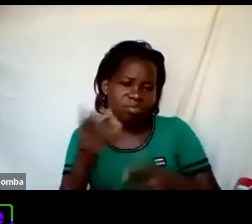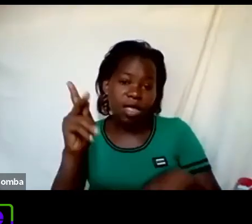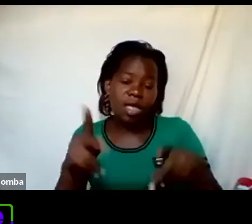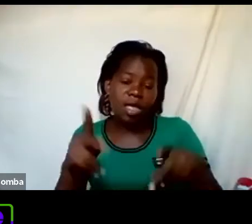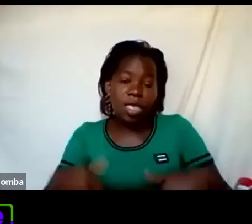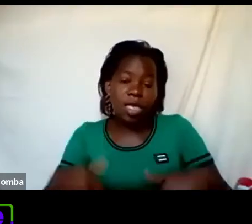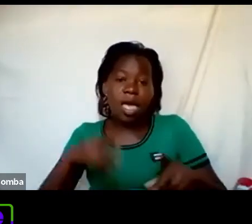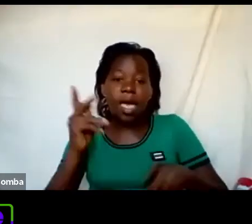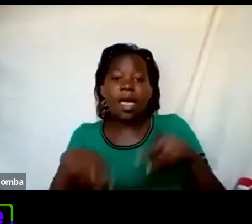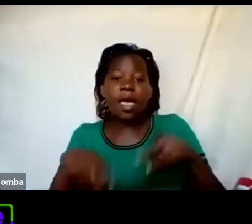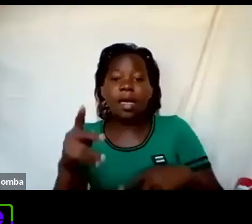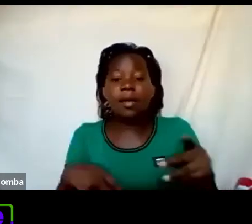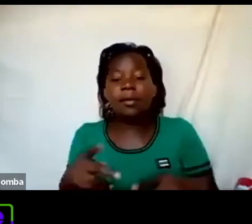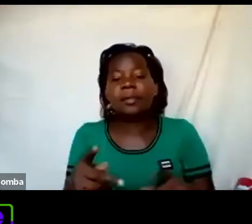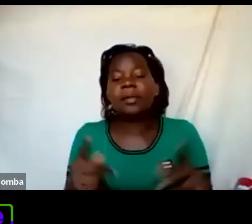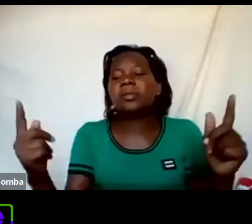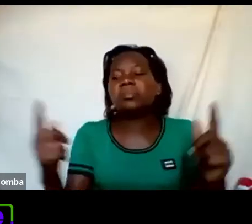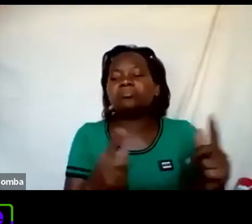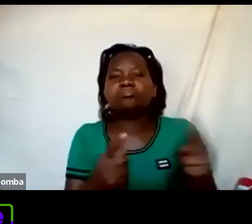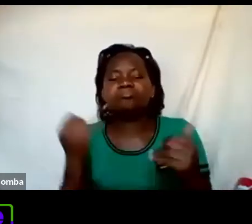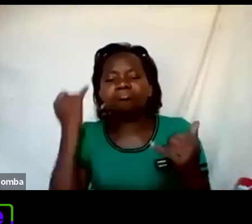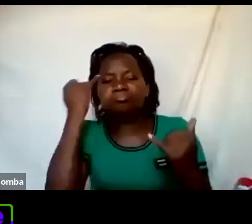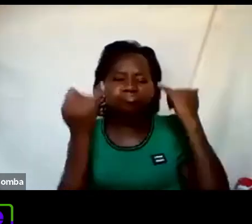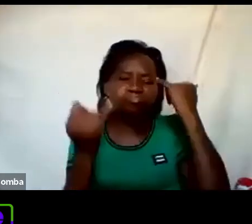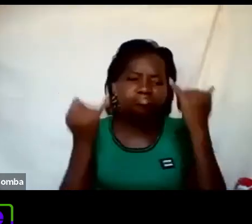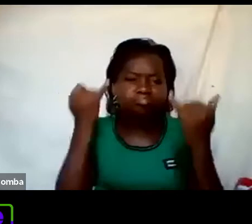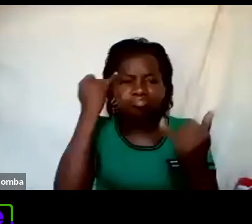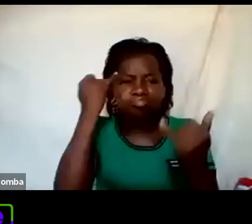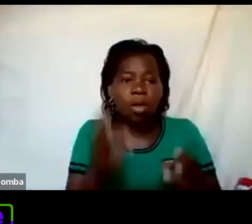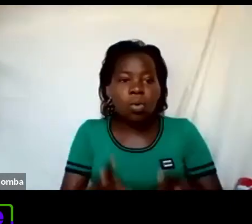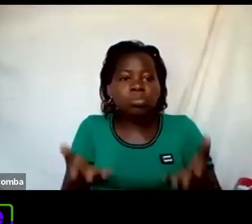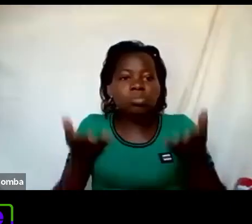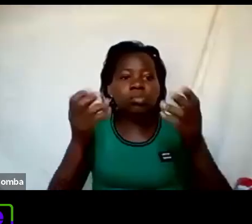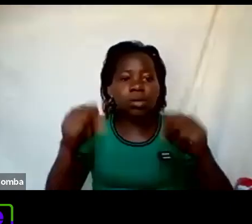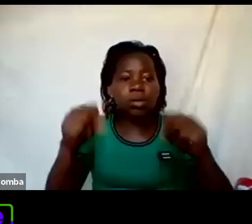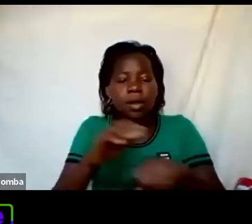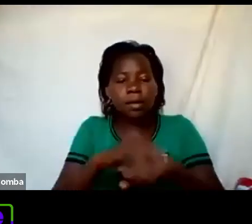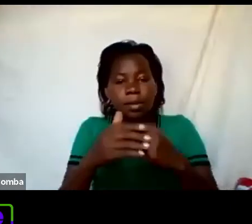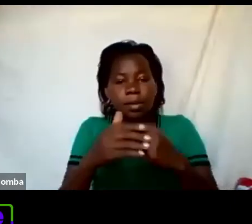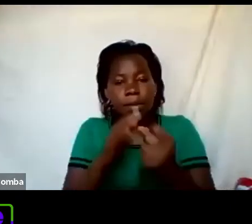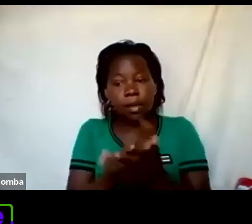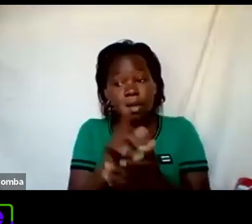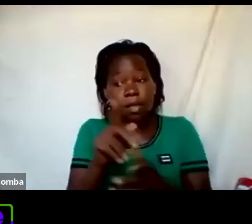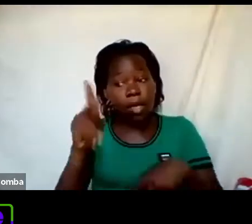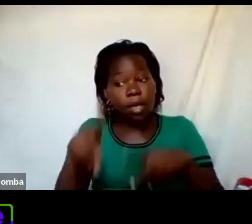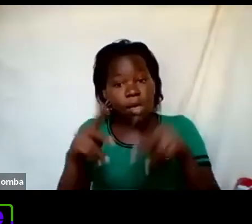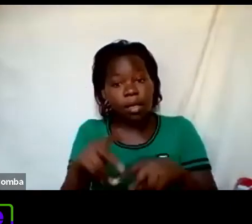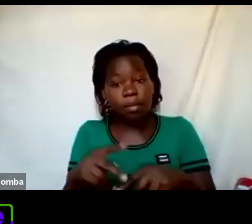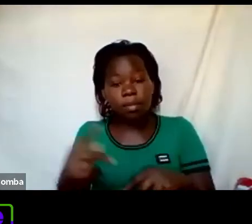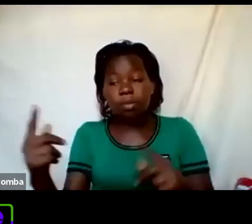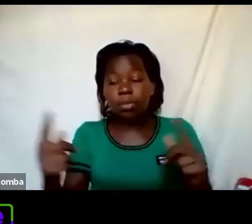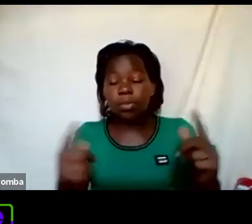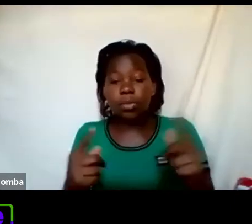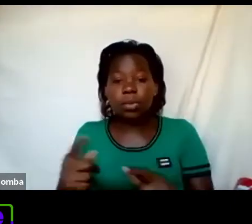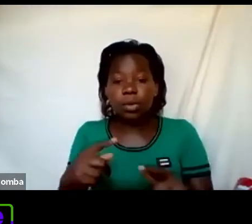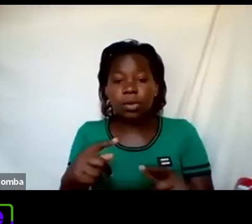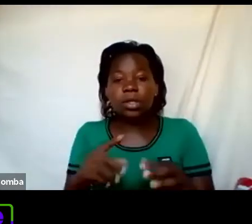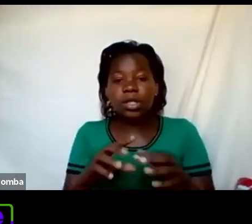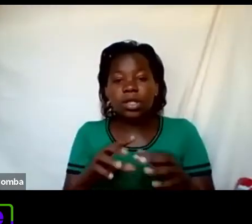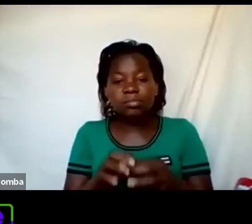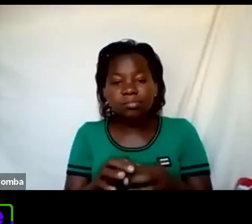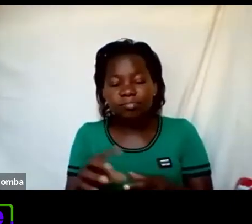all sorts of ideas, all sorts of ways promotions can be done. And these are people who simply reach out on LinkedIn and they come to you, tell